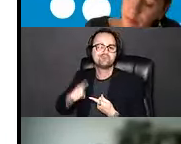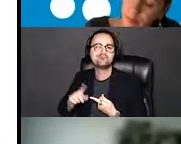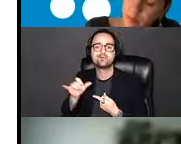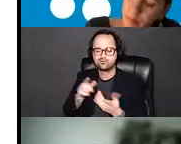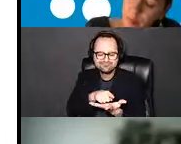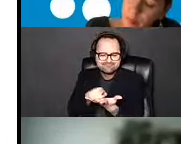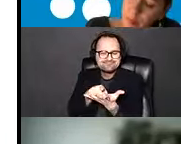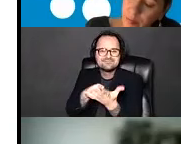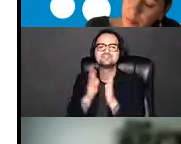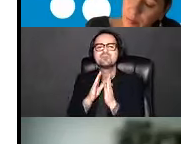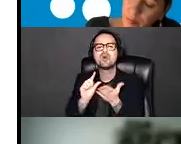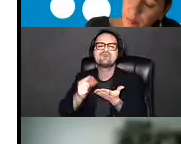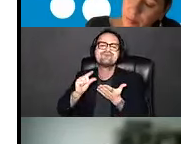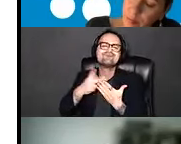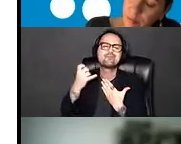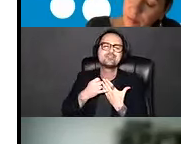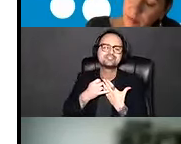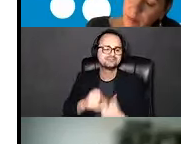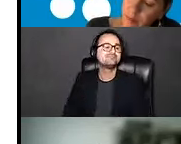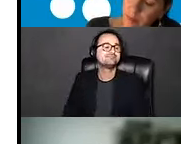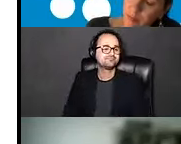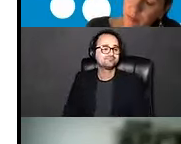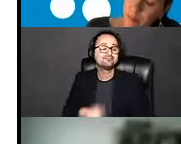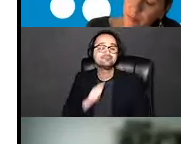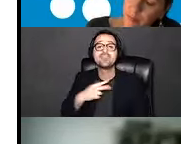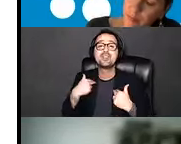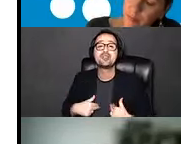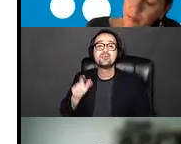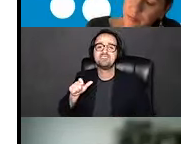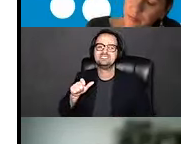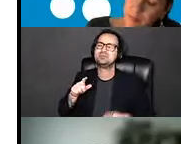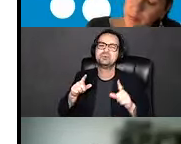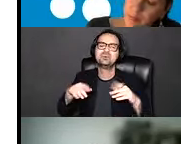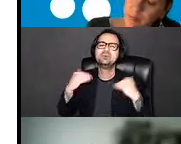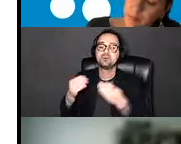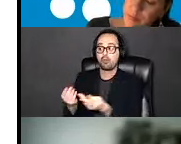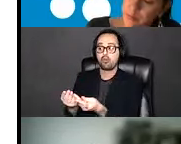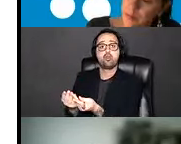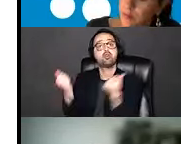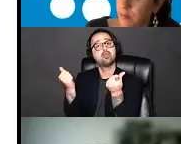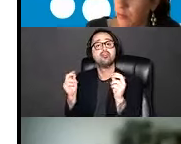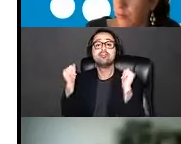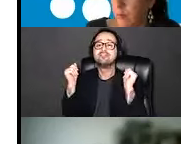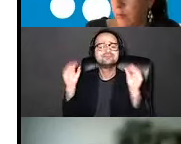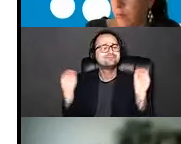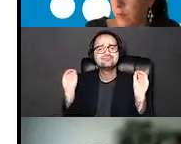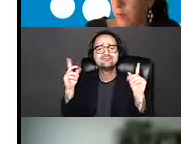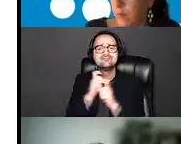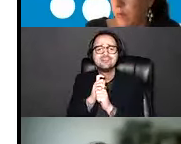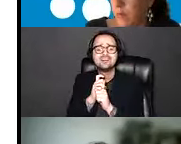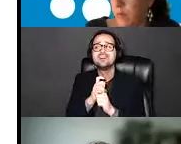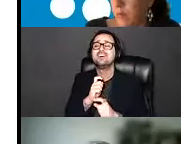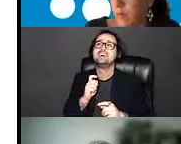projects. I already talked about this. Human needs are complicated to resolve. There is a tendency, could